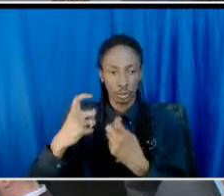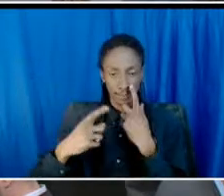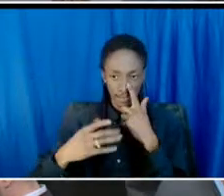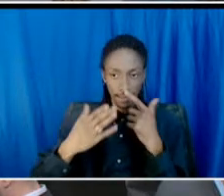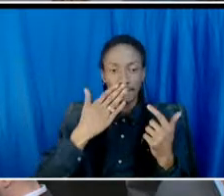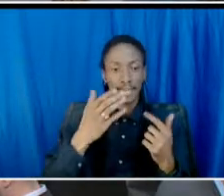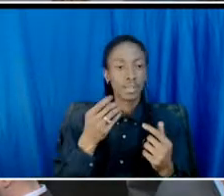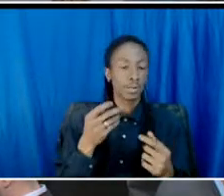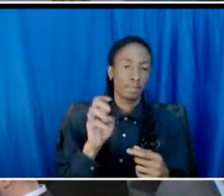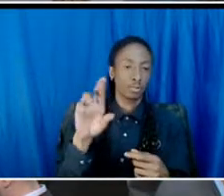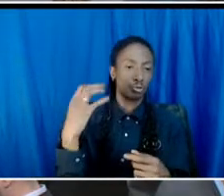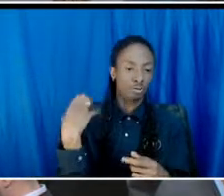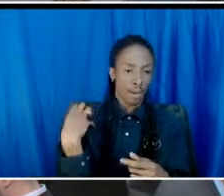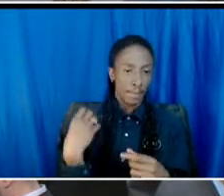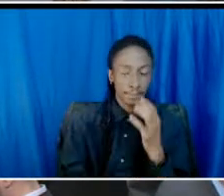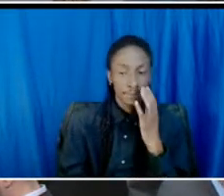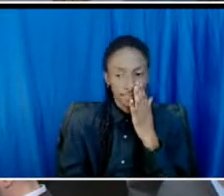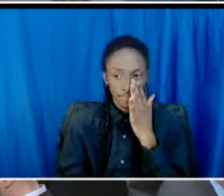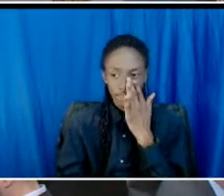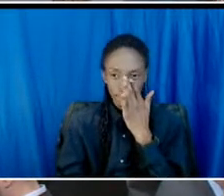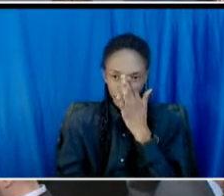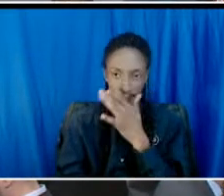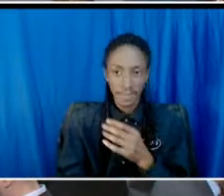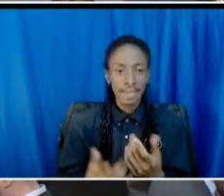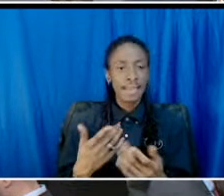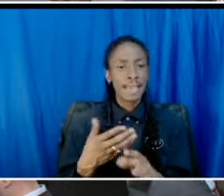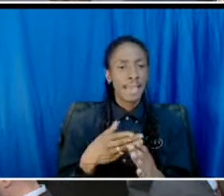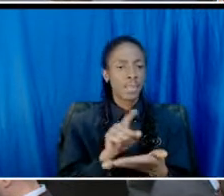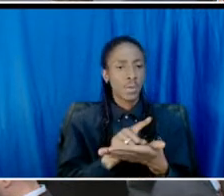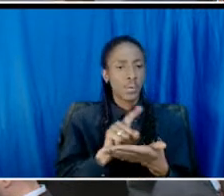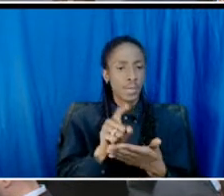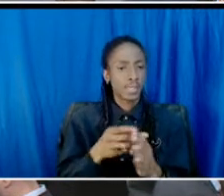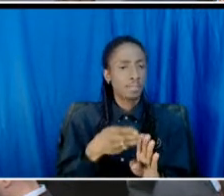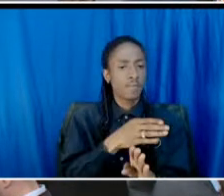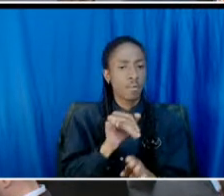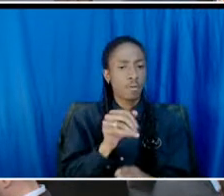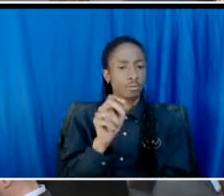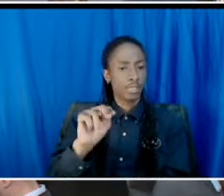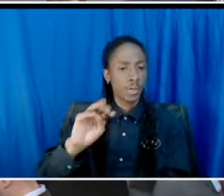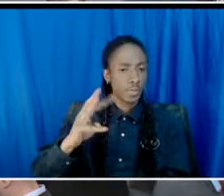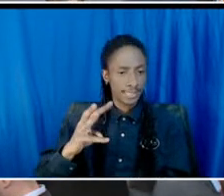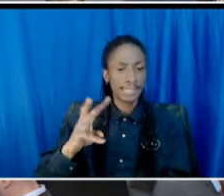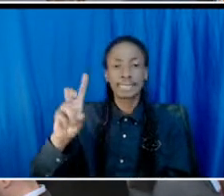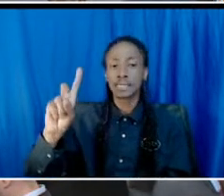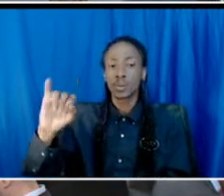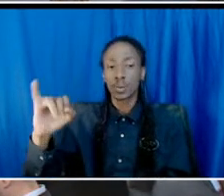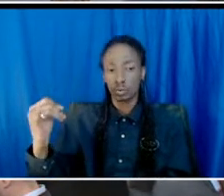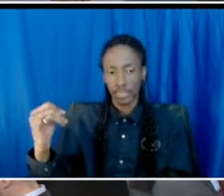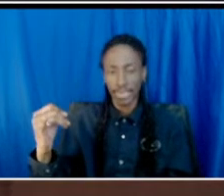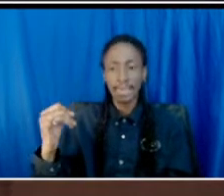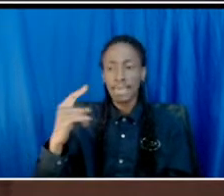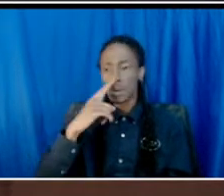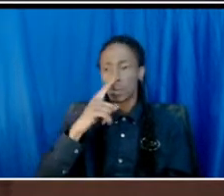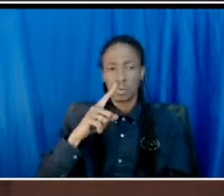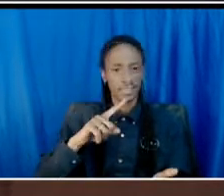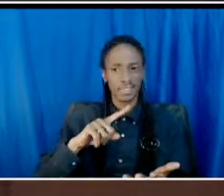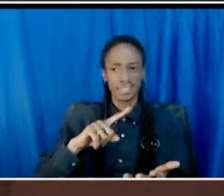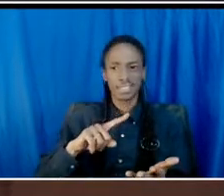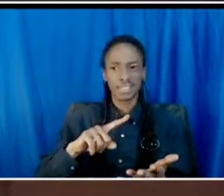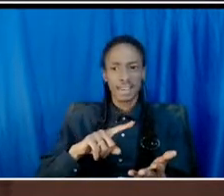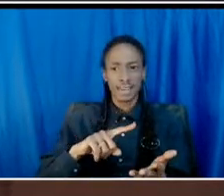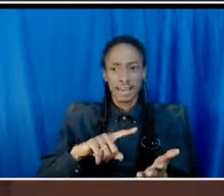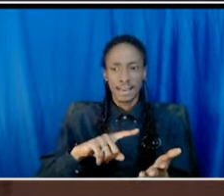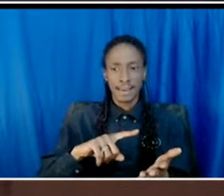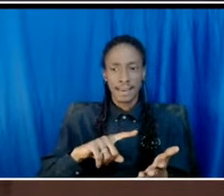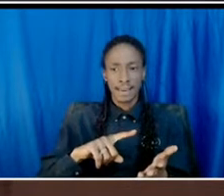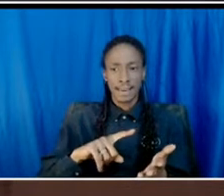Chairman. In the weeks leading to January 6th, the Department of Justice was fielding almost daily requests from the